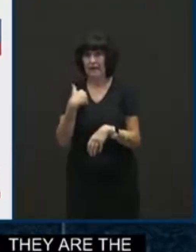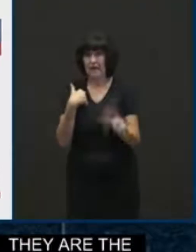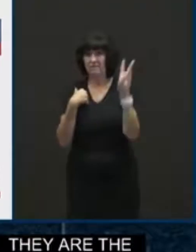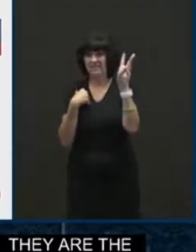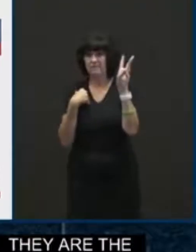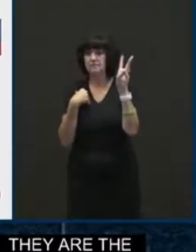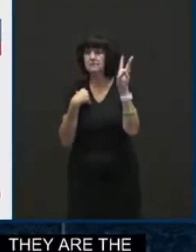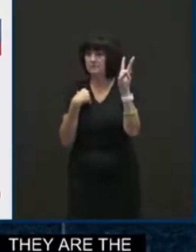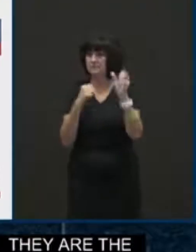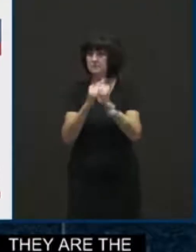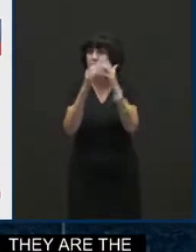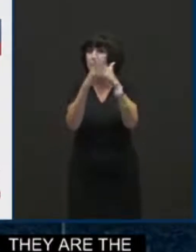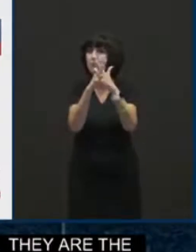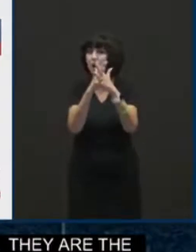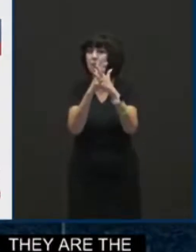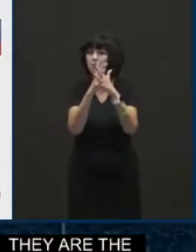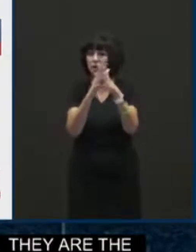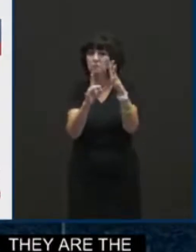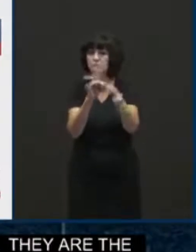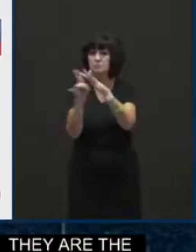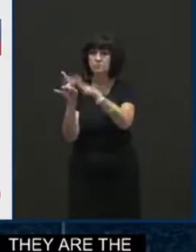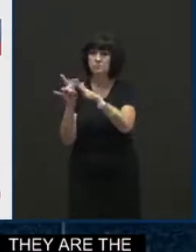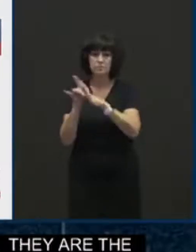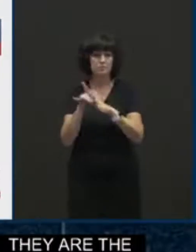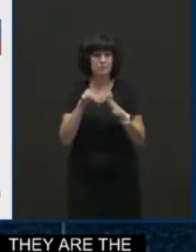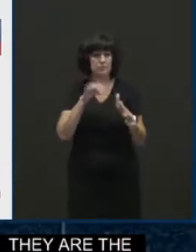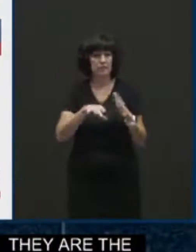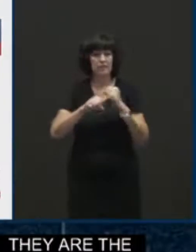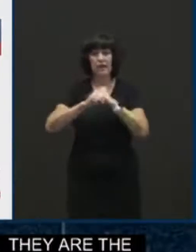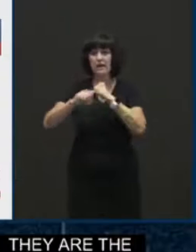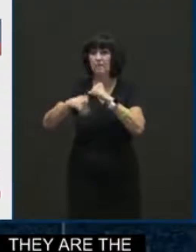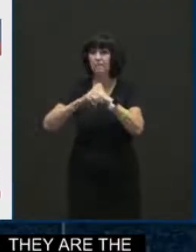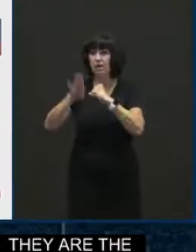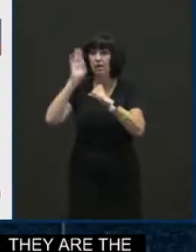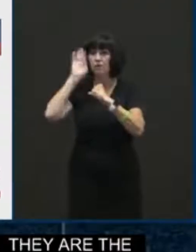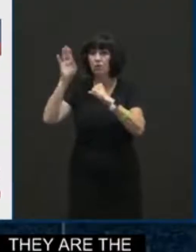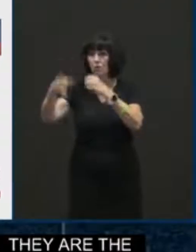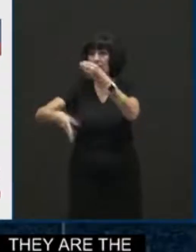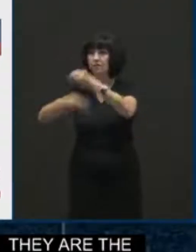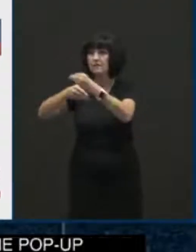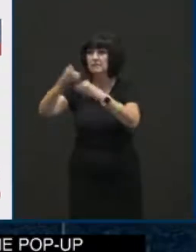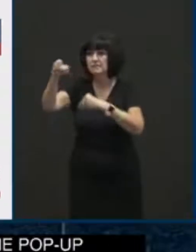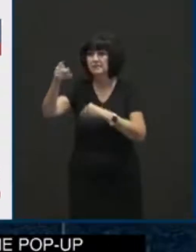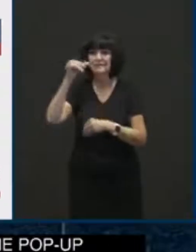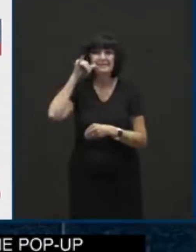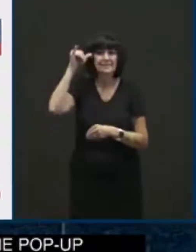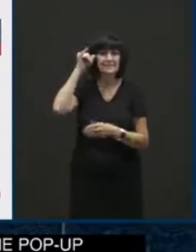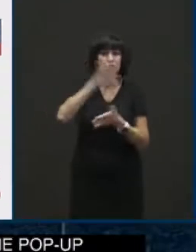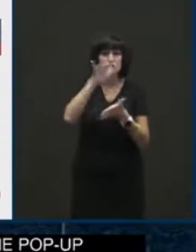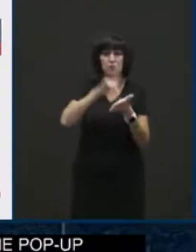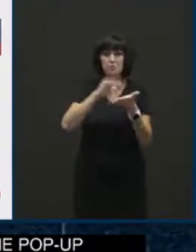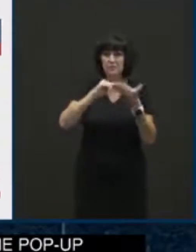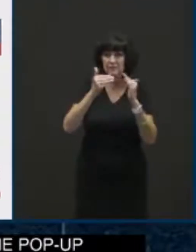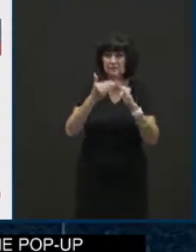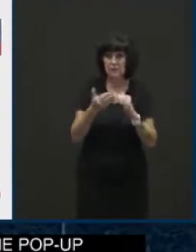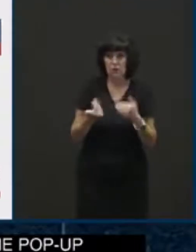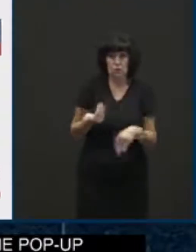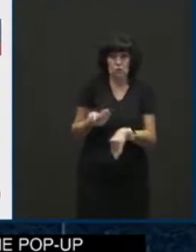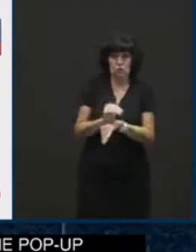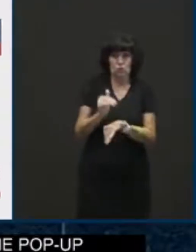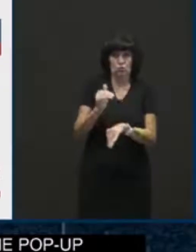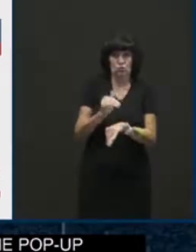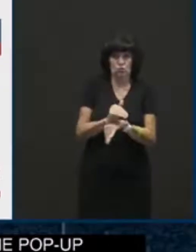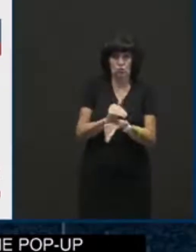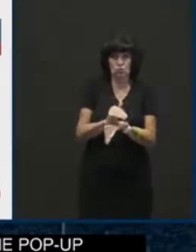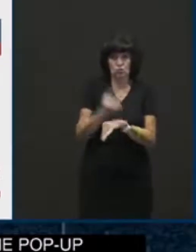sites. One didn't make this flyer, which because it's actually Saturday, but yesterday was Middletown. This evening, actually starting probably a few minutes ago,